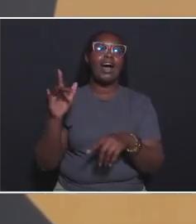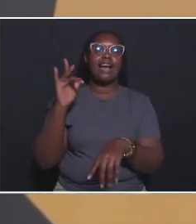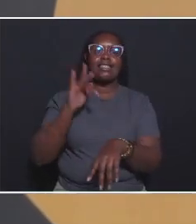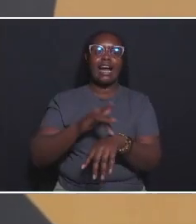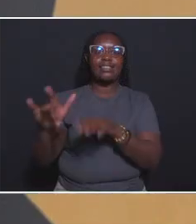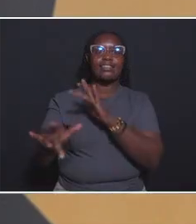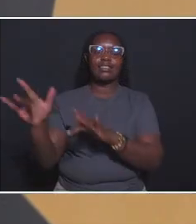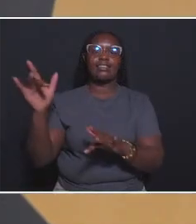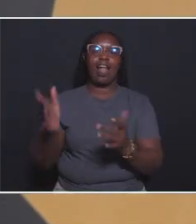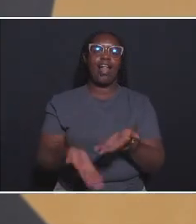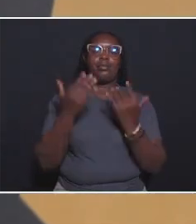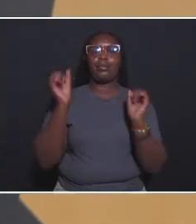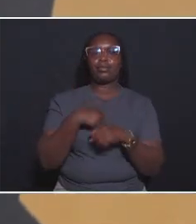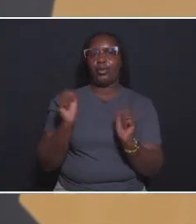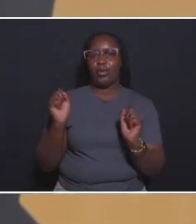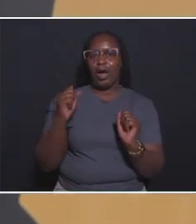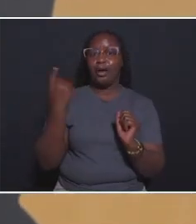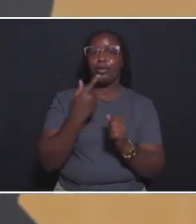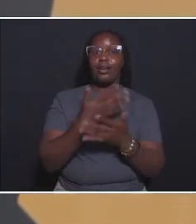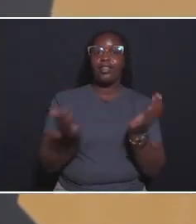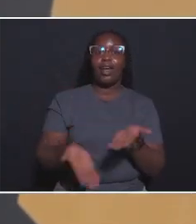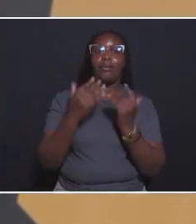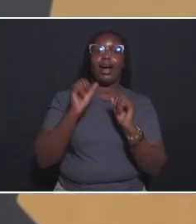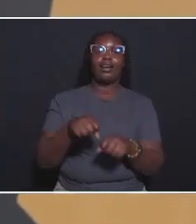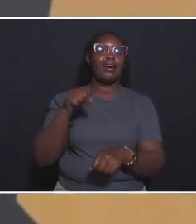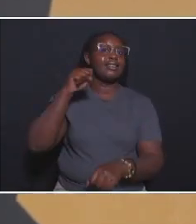only thing that would help you. Sound.